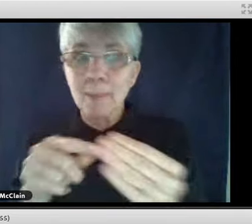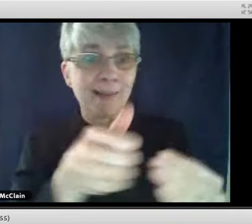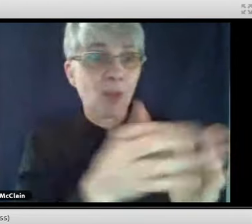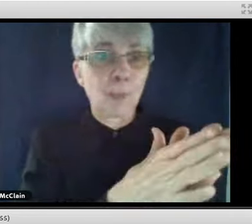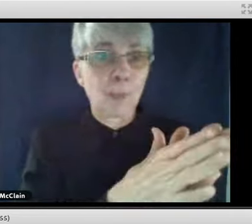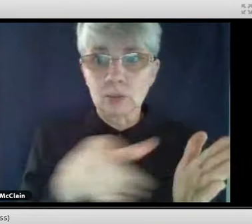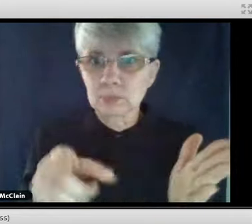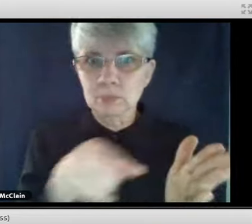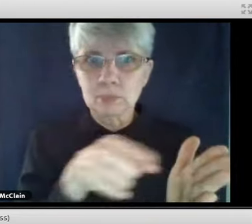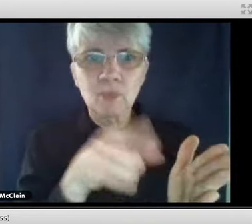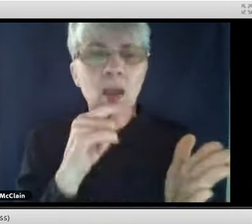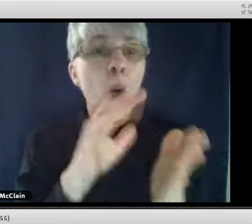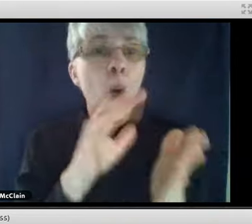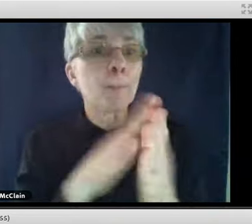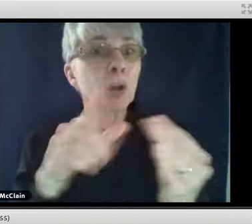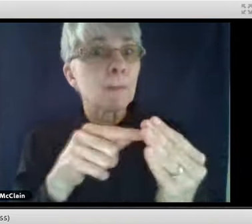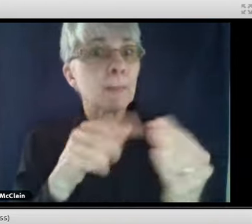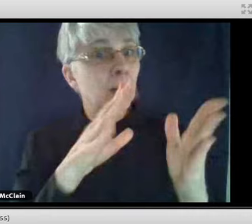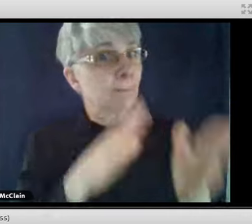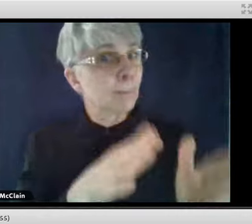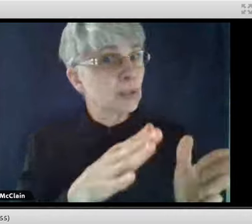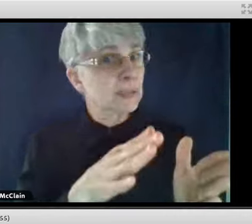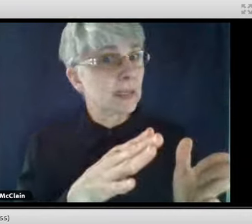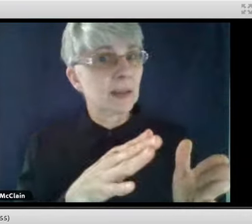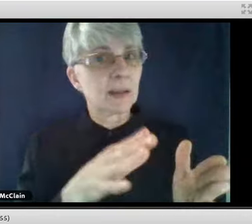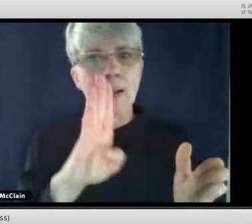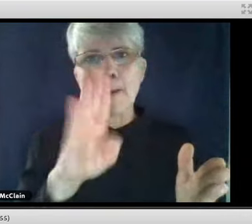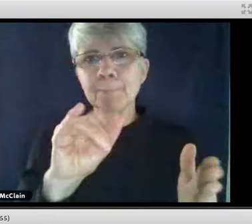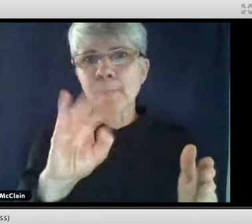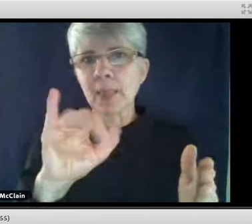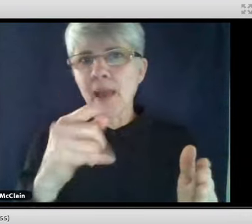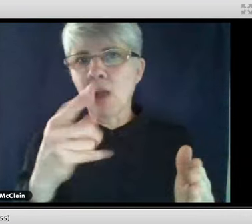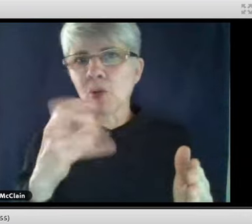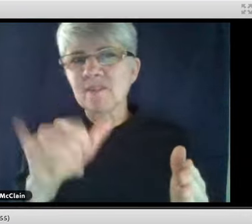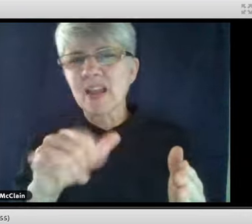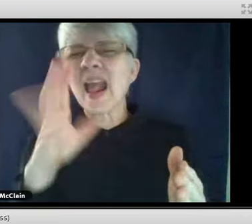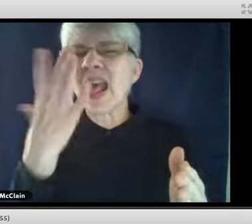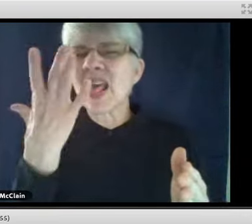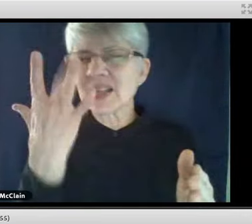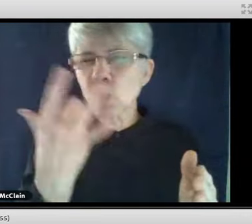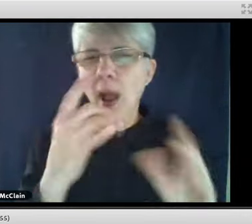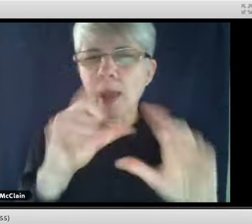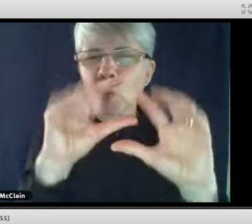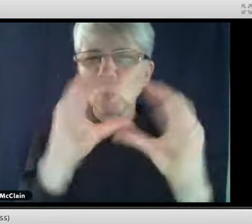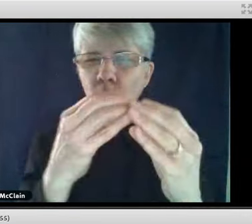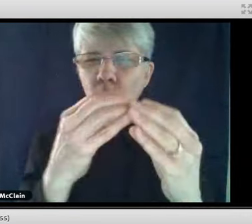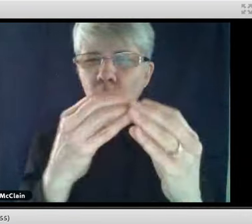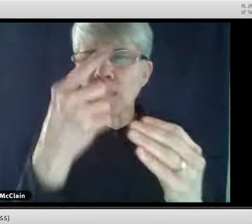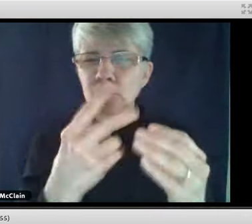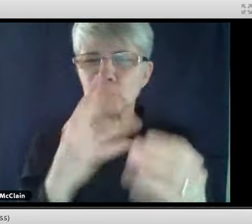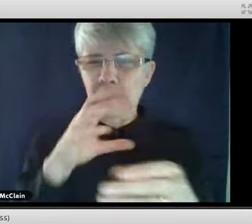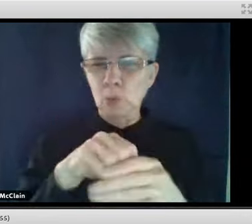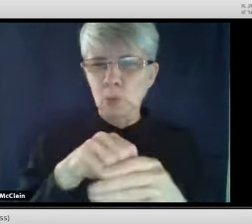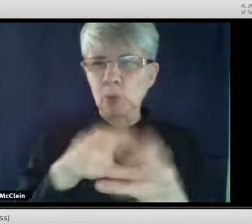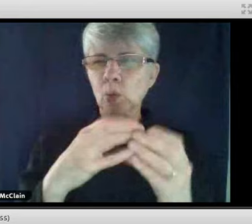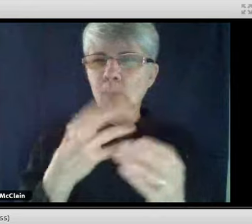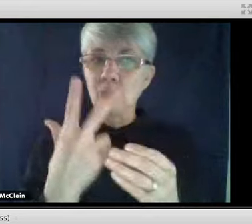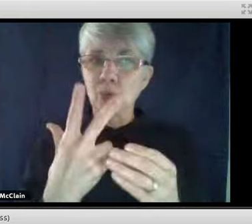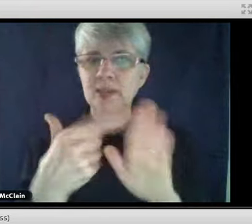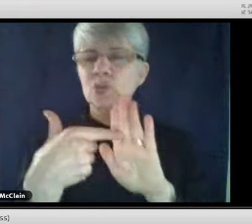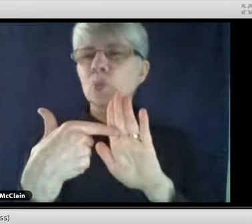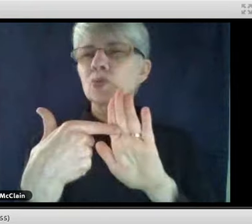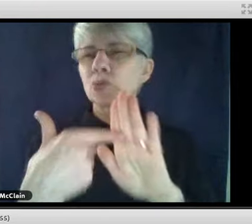a book that's about a person, like a biography. So that's why the group 1 and 2 entities are included here. Okay, so let's illustrate this,